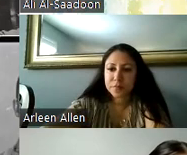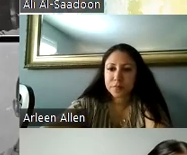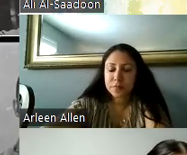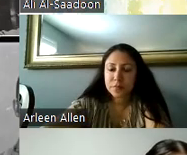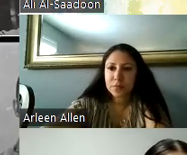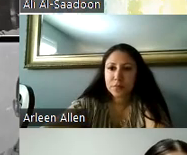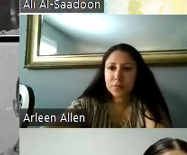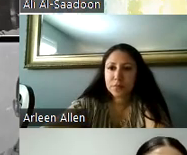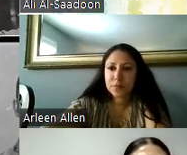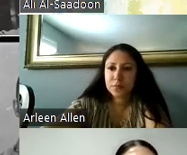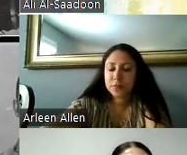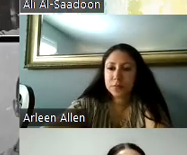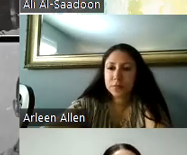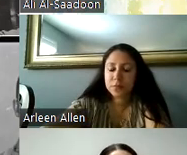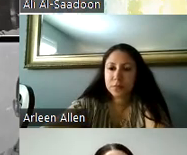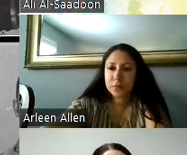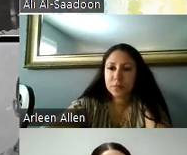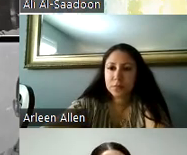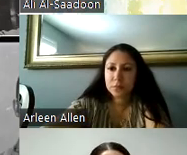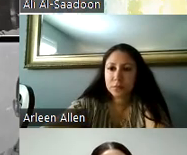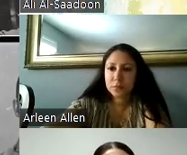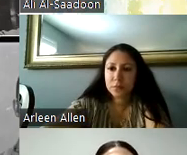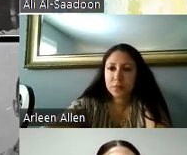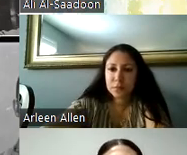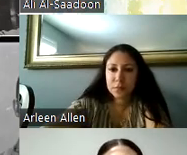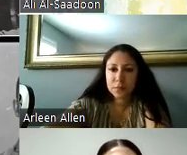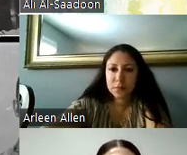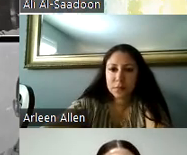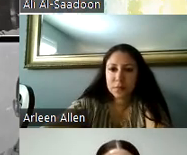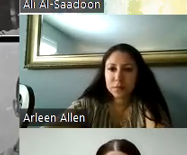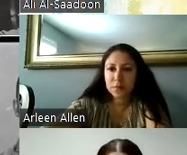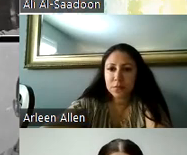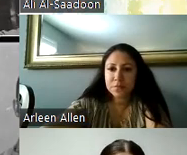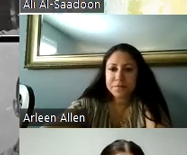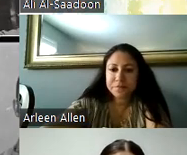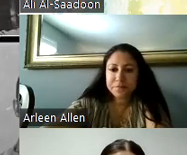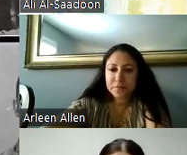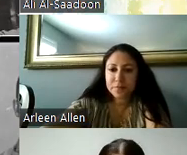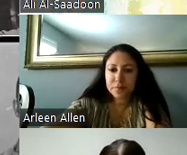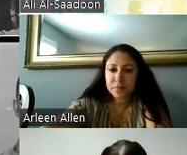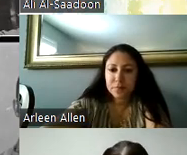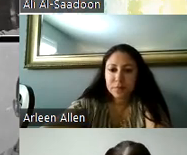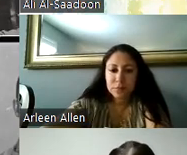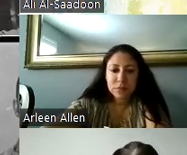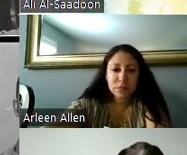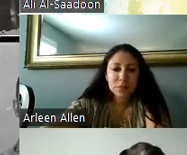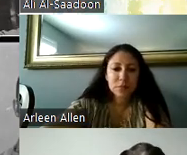he encompasses his self of who he really is, and how he moves forward in his